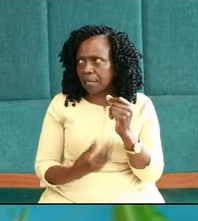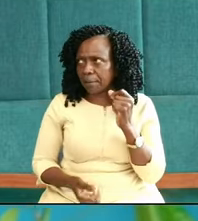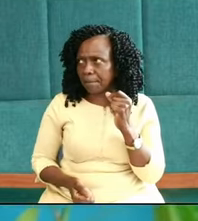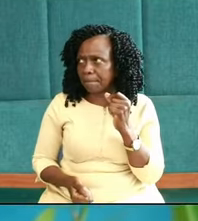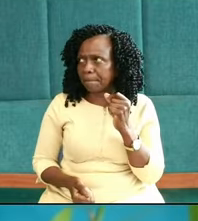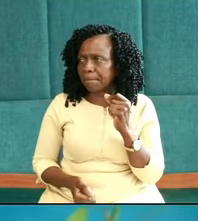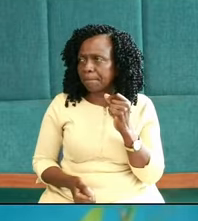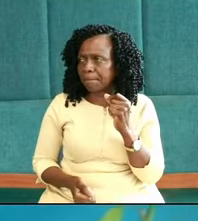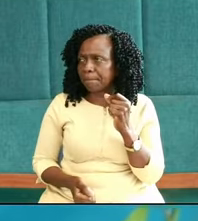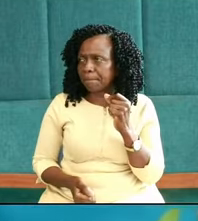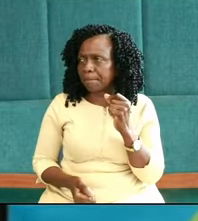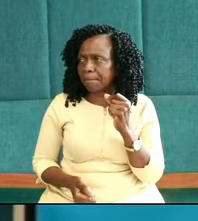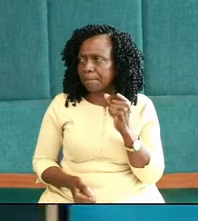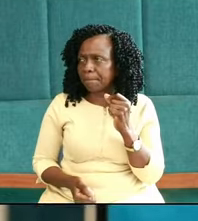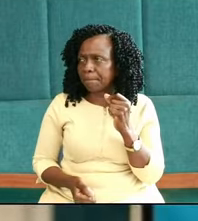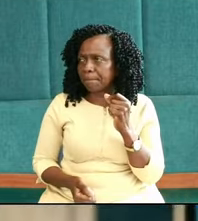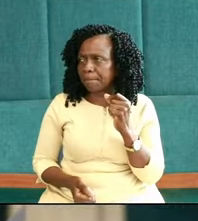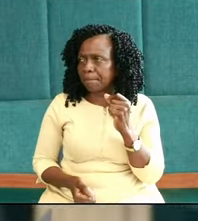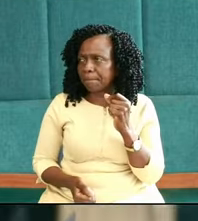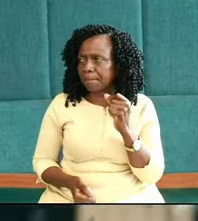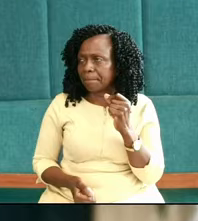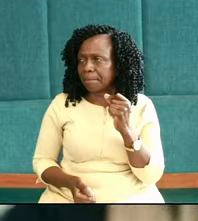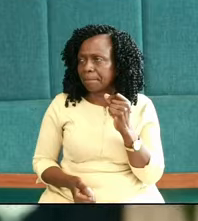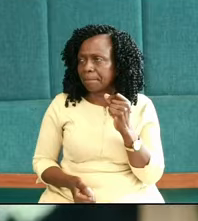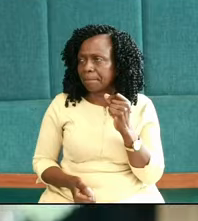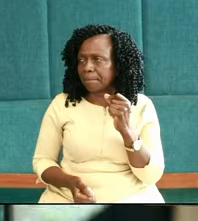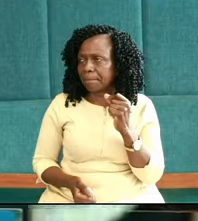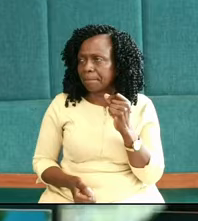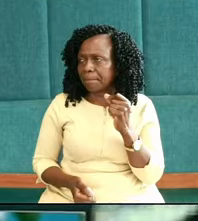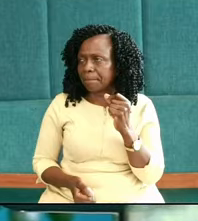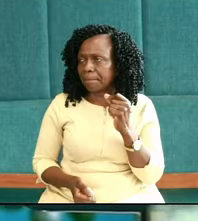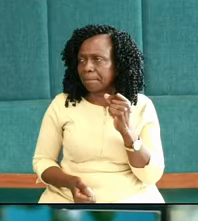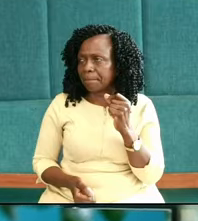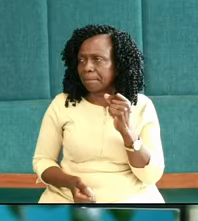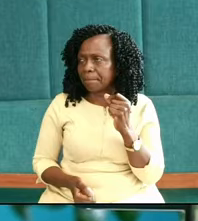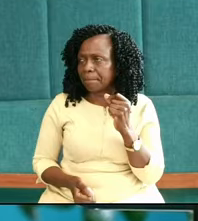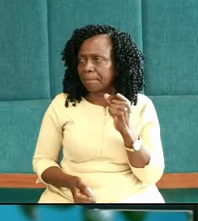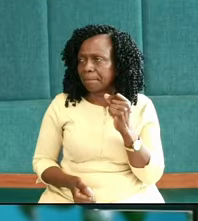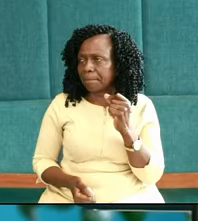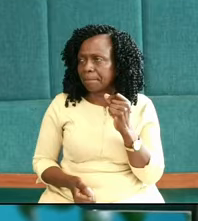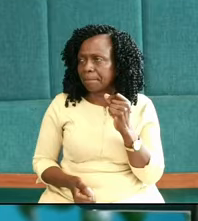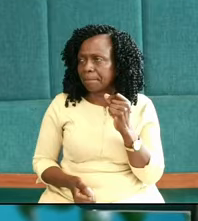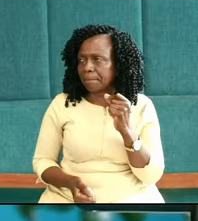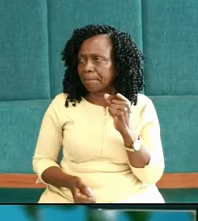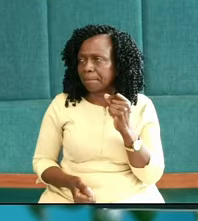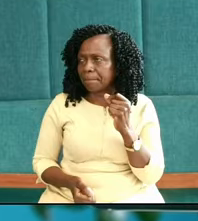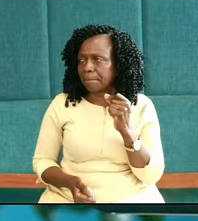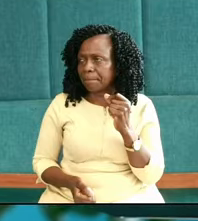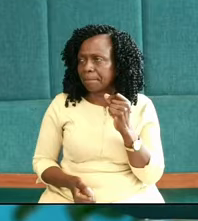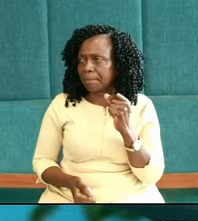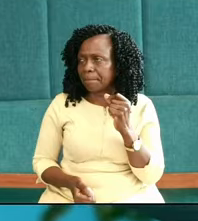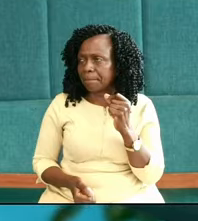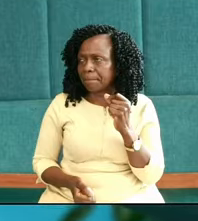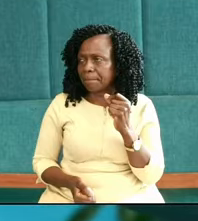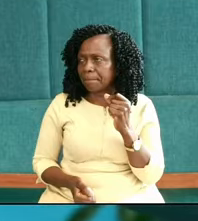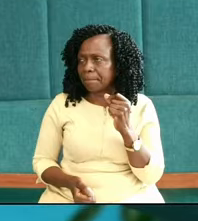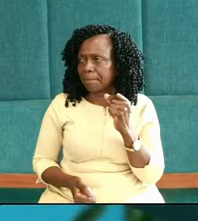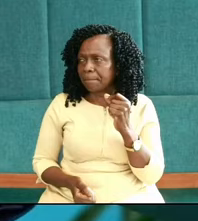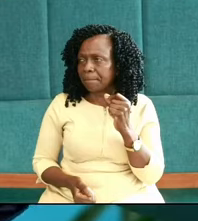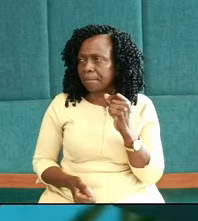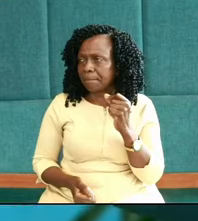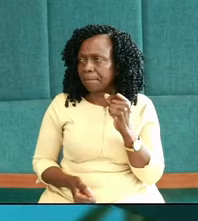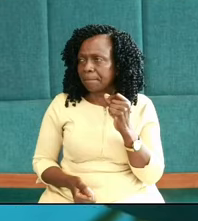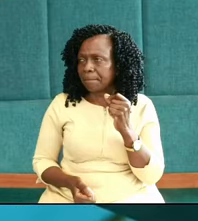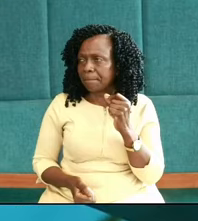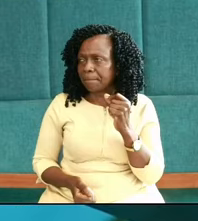in the light of his glory and grace. What that statement meant to me is